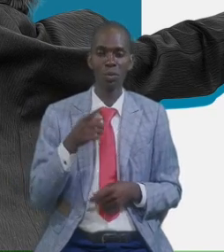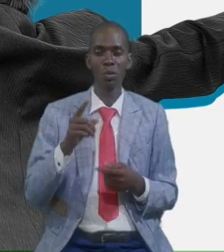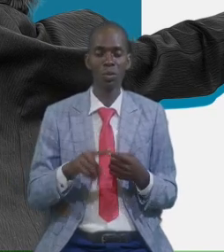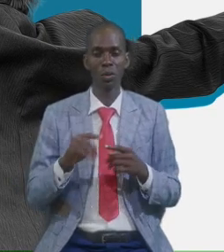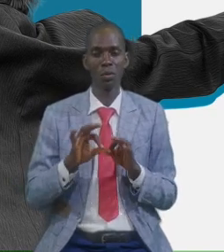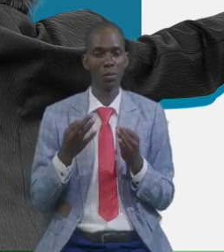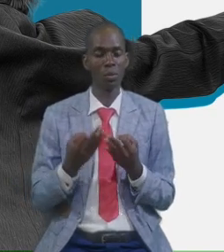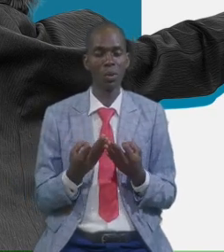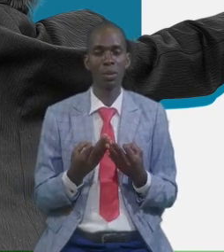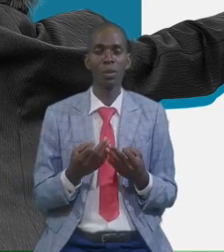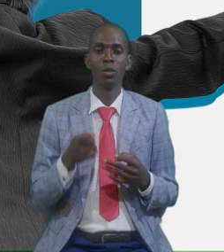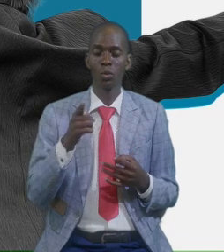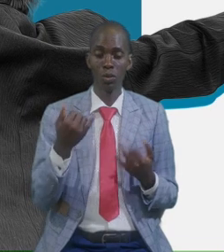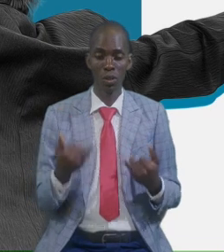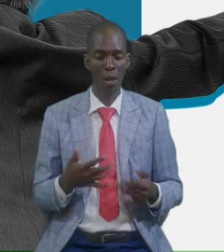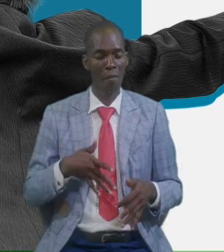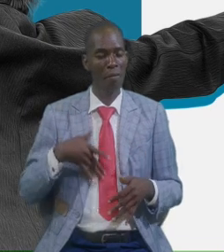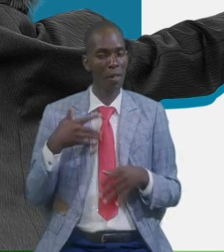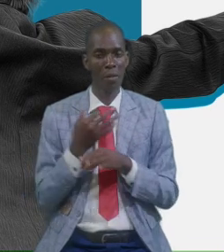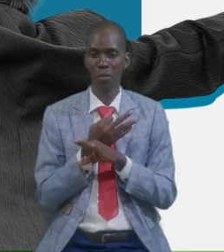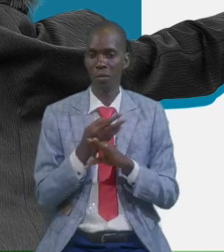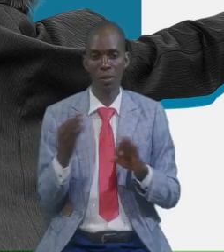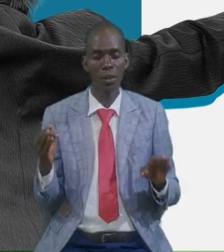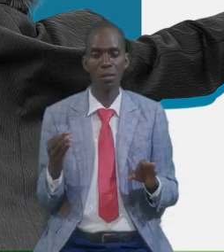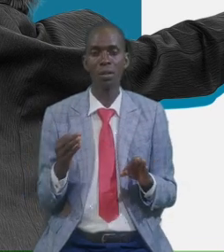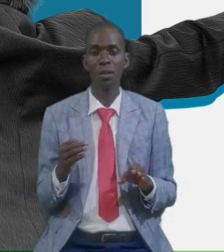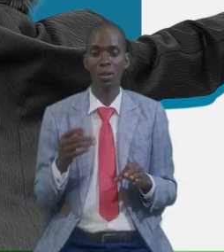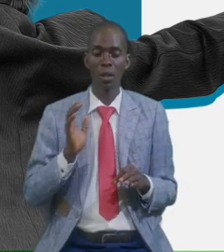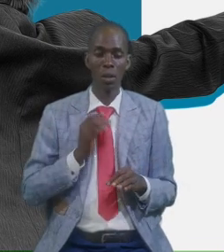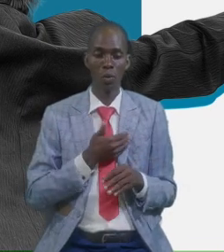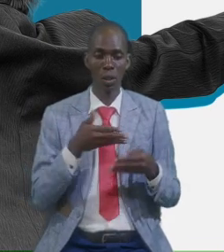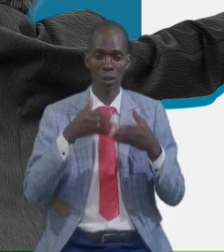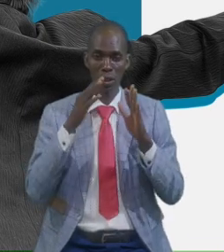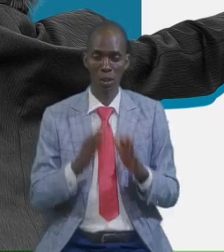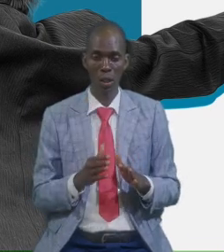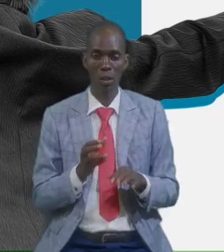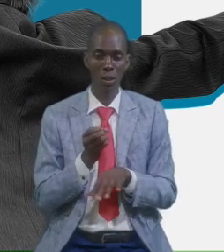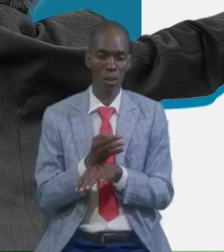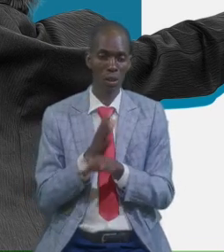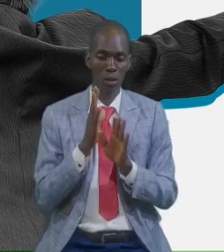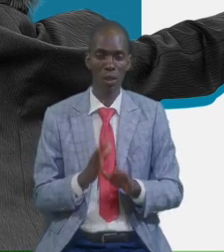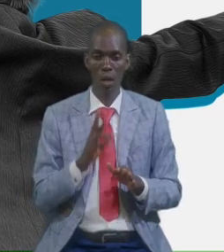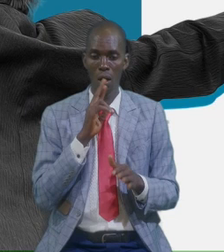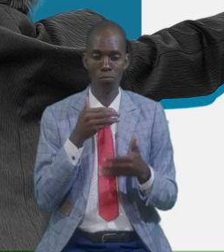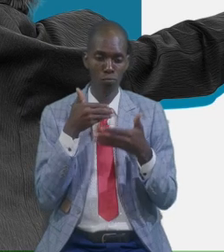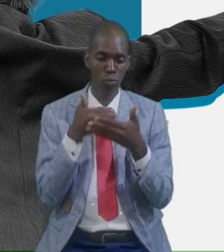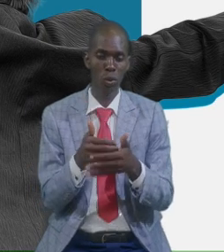free. The counselors are there with you. You supply all the information they are asking